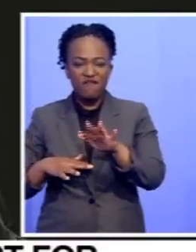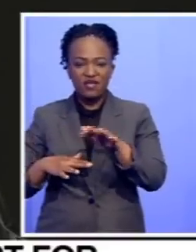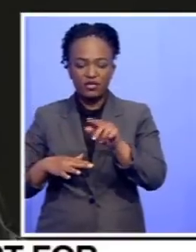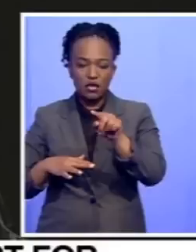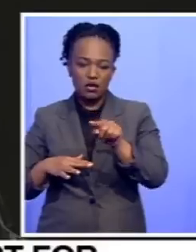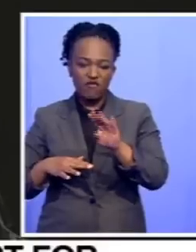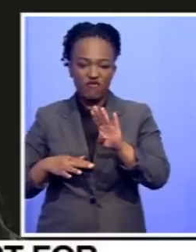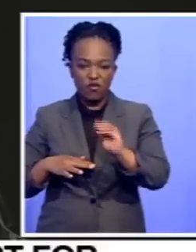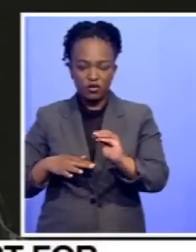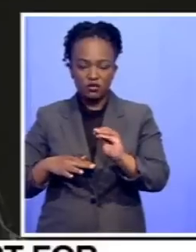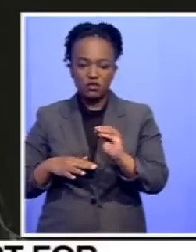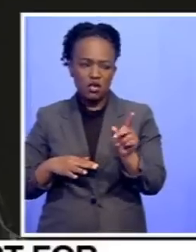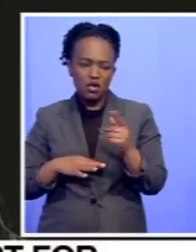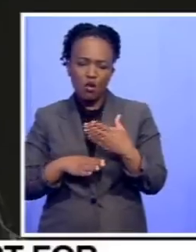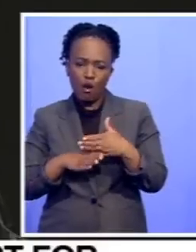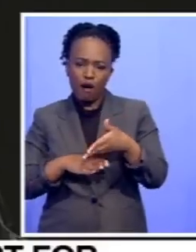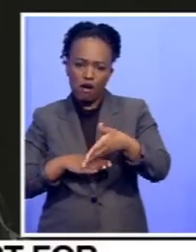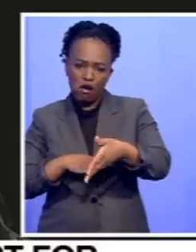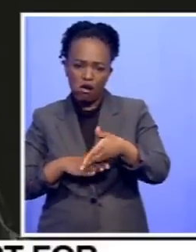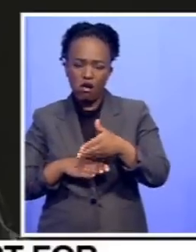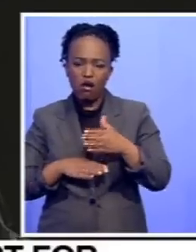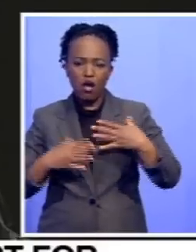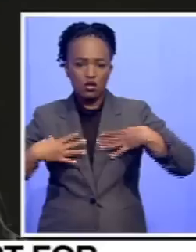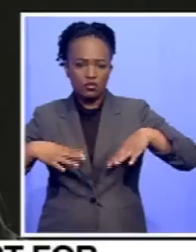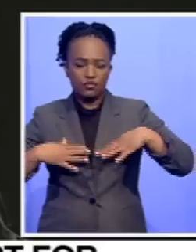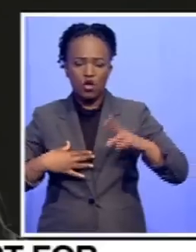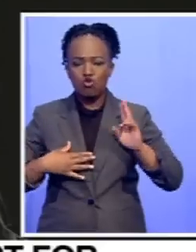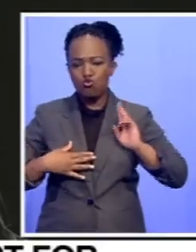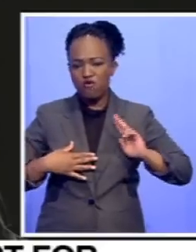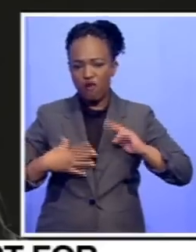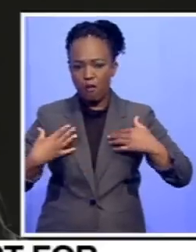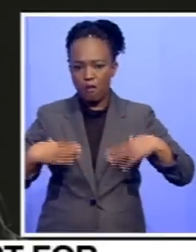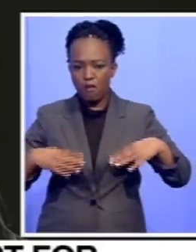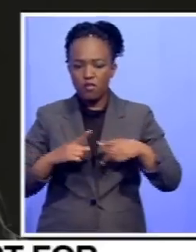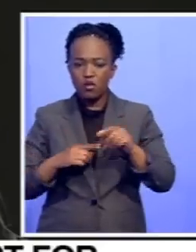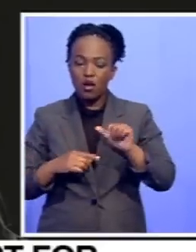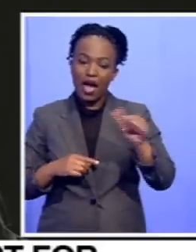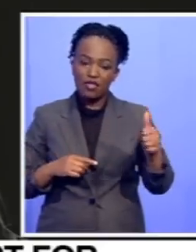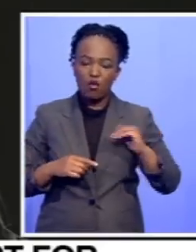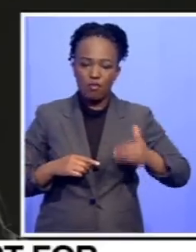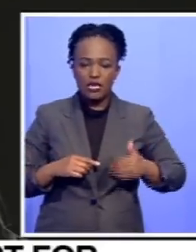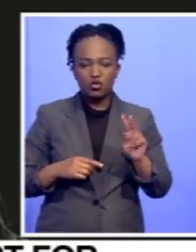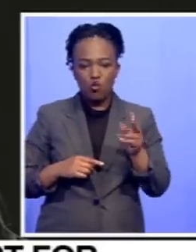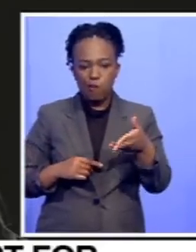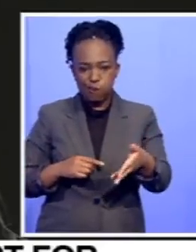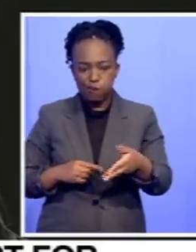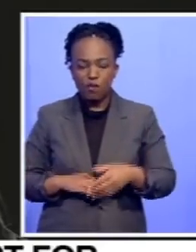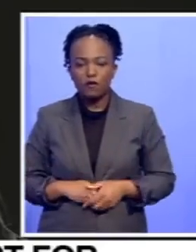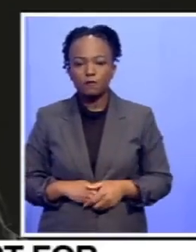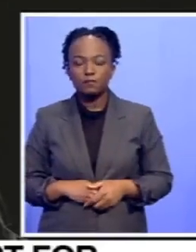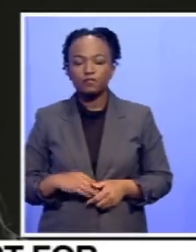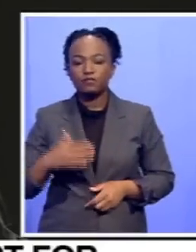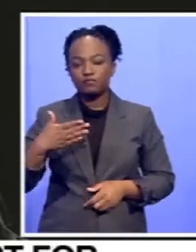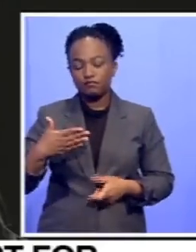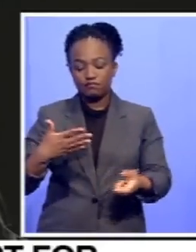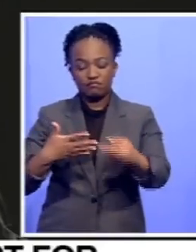on duty at Fourways Memorial Cemetery in uniform at the main entrance with 2 other women. Sub 5. The hearse had arrived, followed